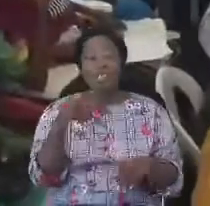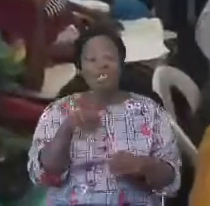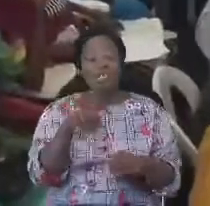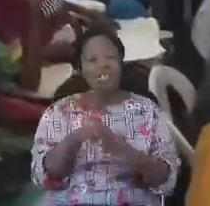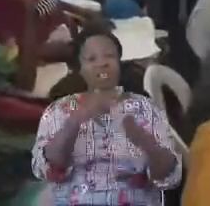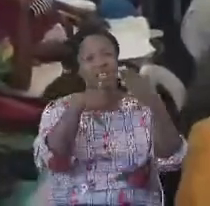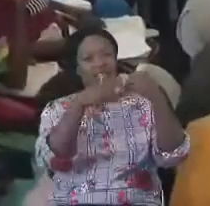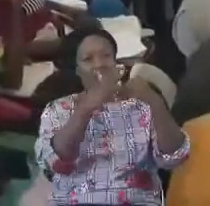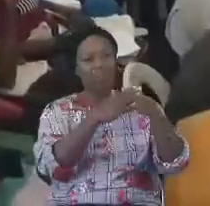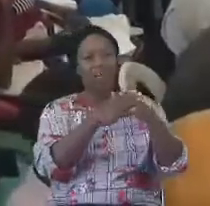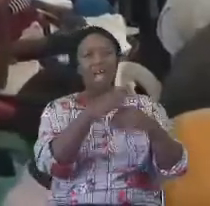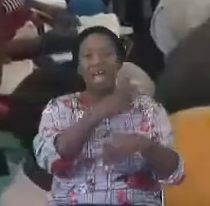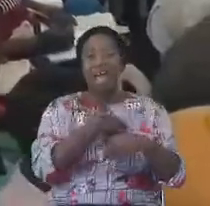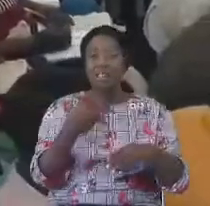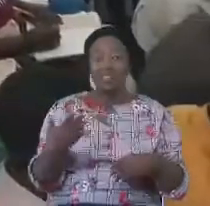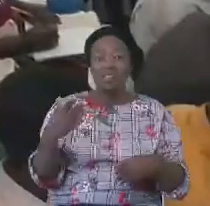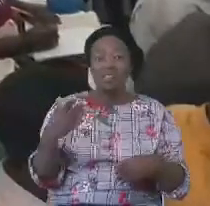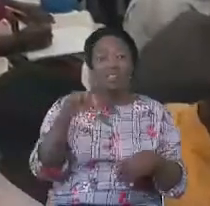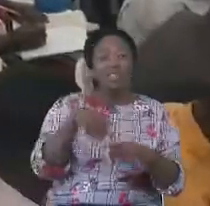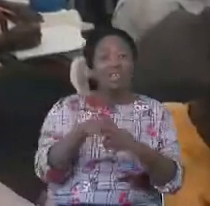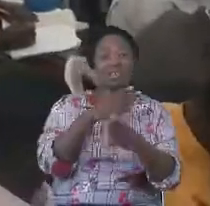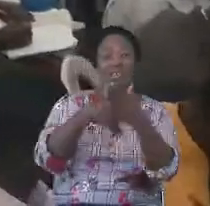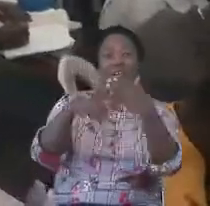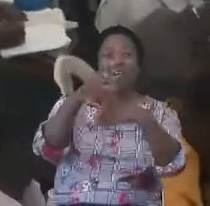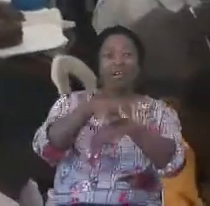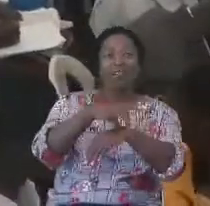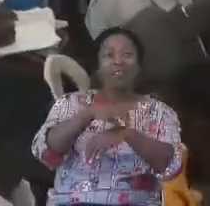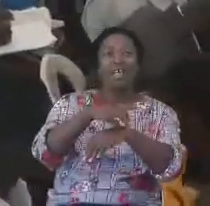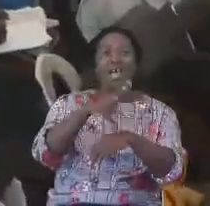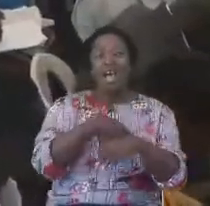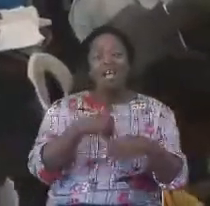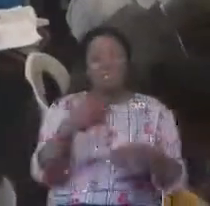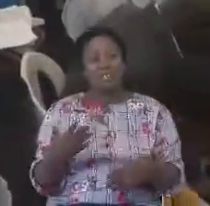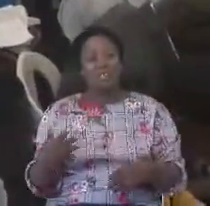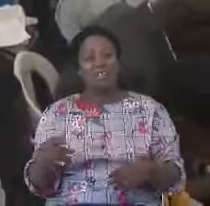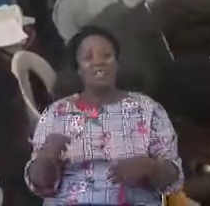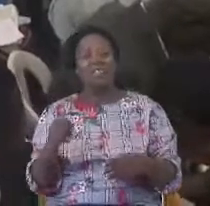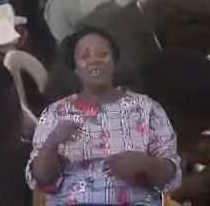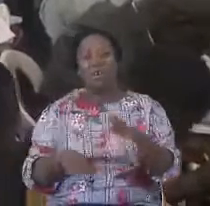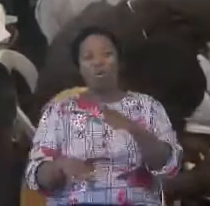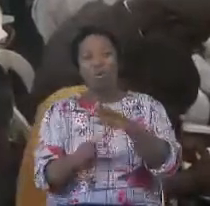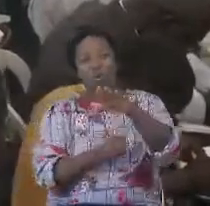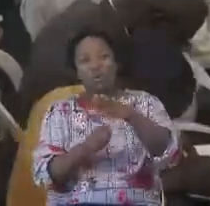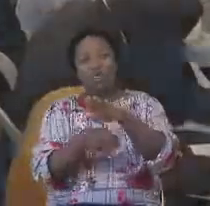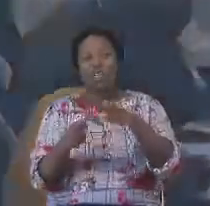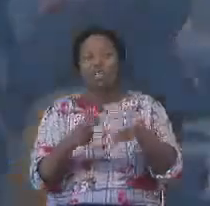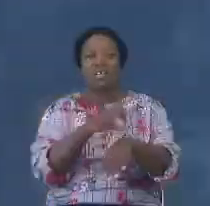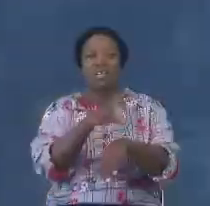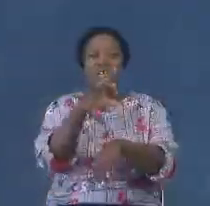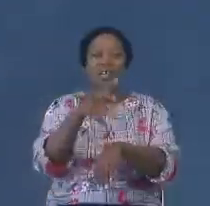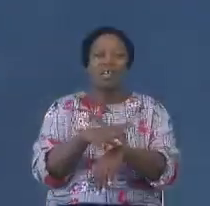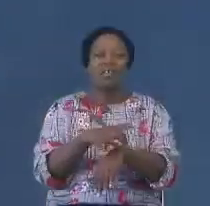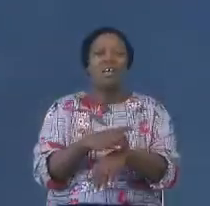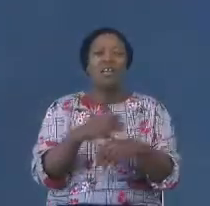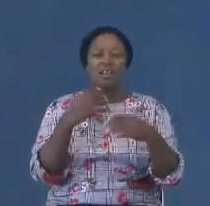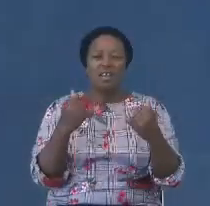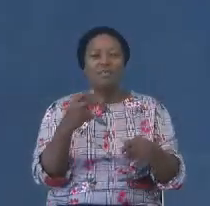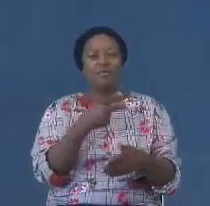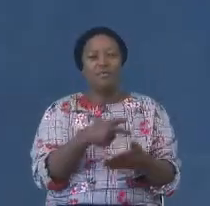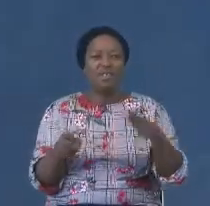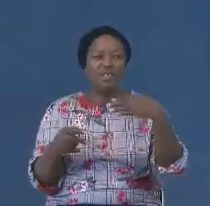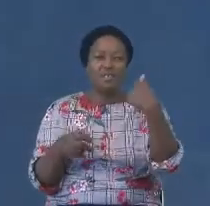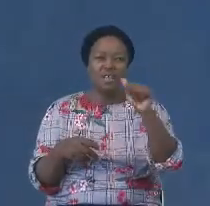every knee shall bow, of things in heaven and things in earth